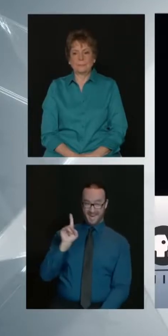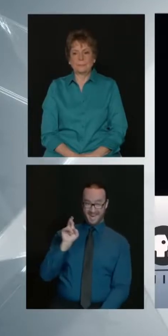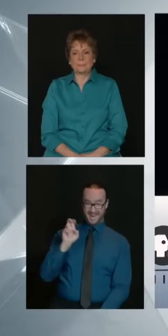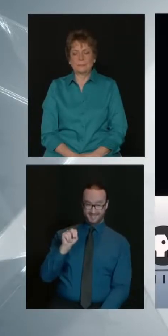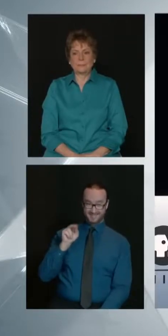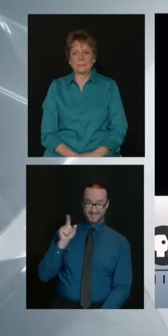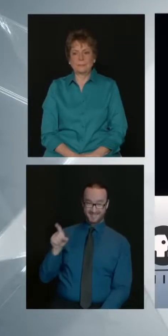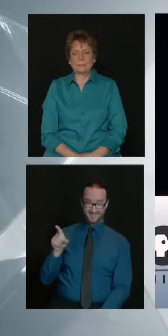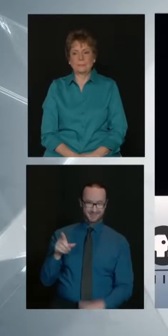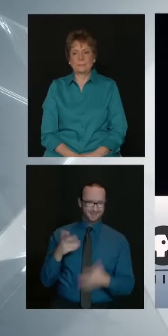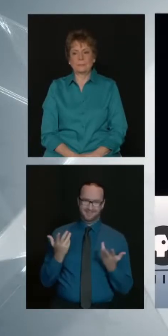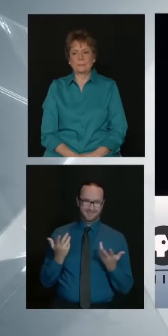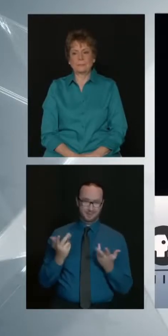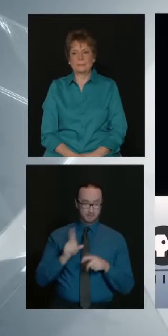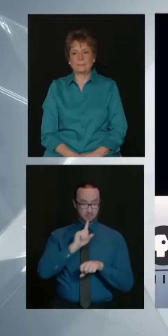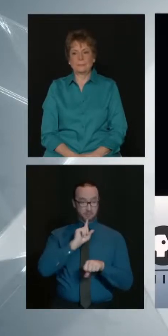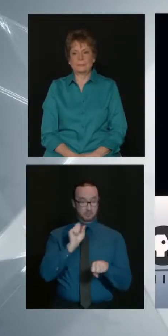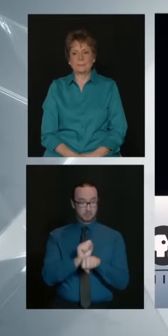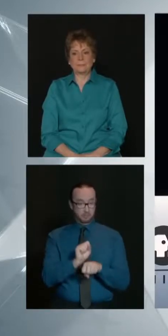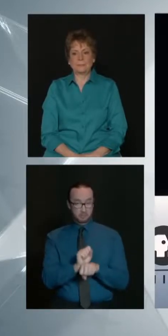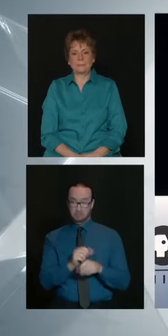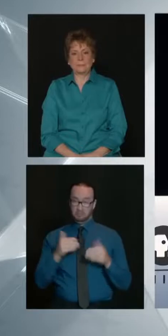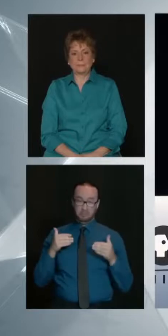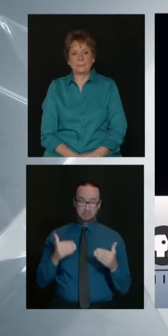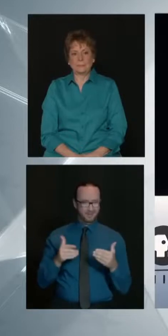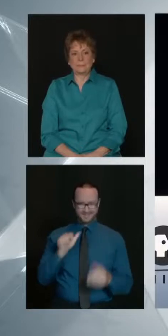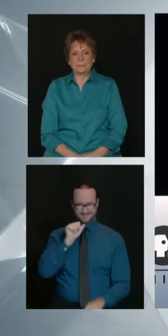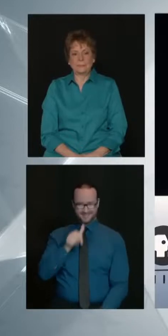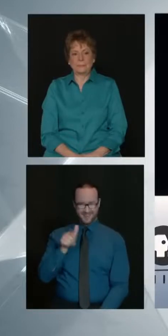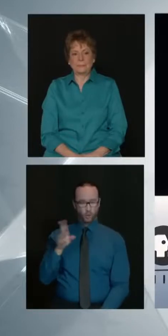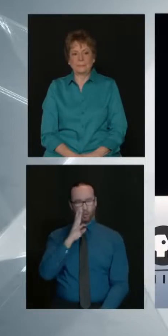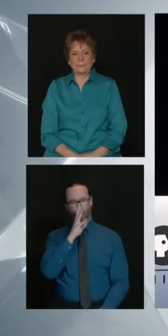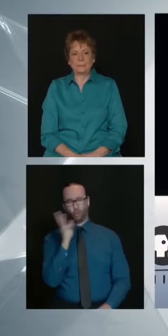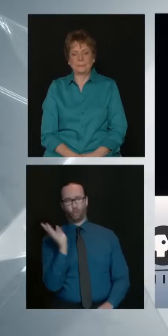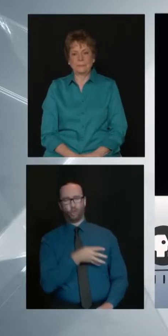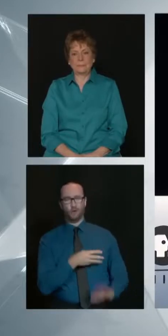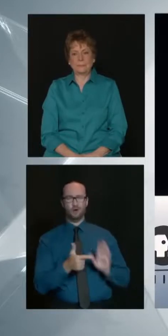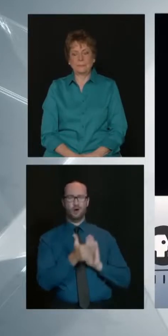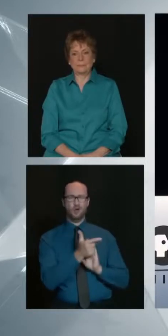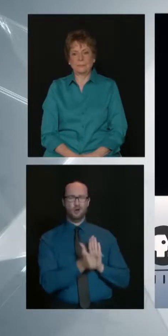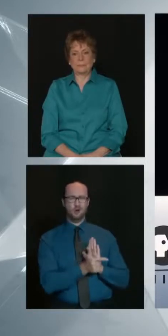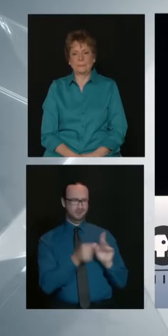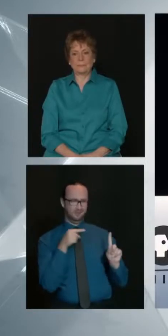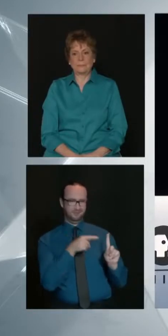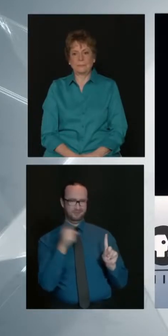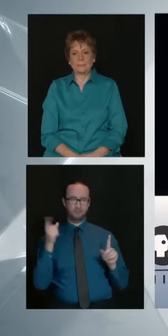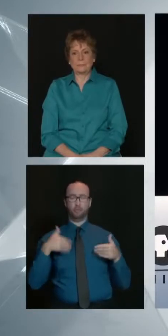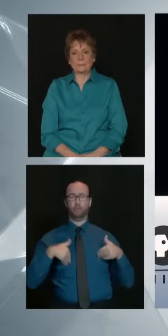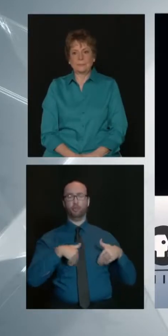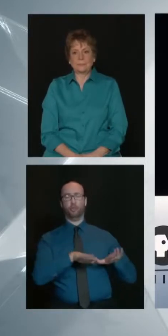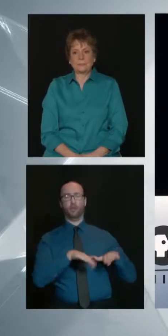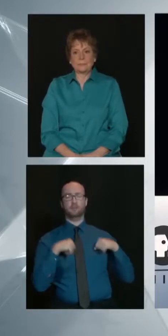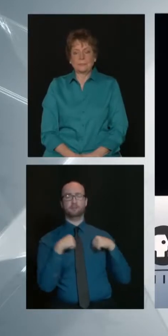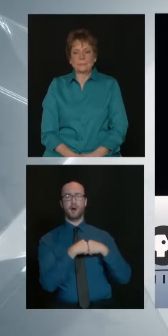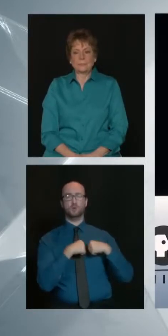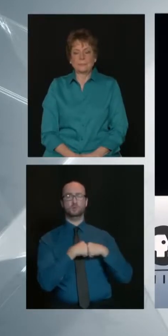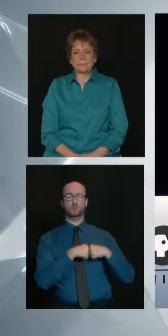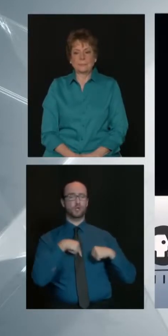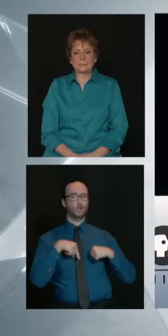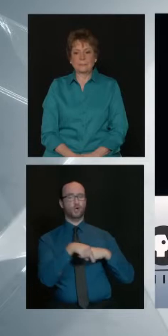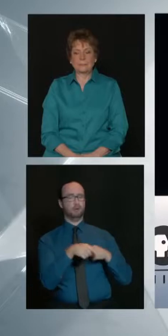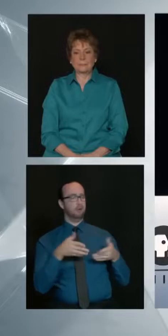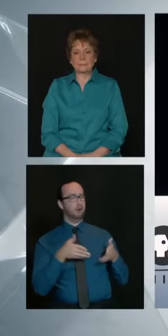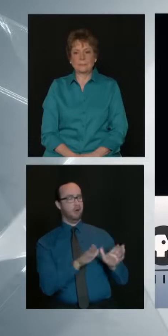ignoring federal law. They've surrendered our southern border. They've given it up to the Mexican drug cartels. We had operational control 2 years